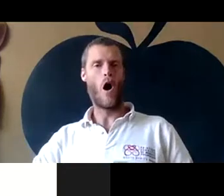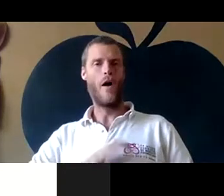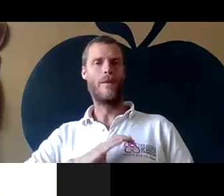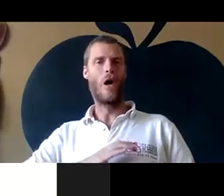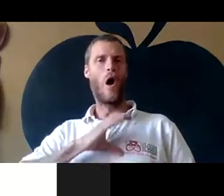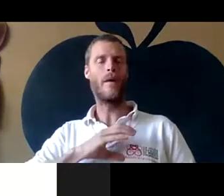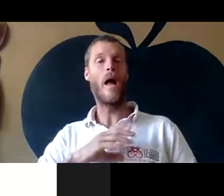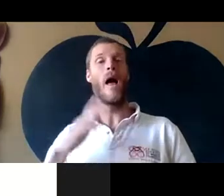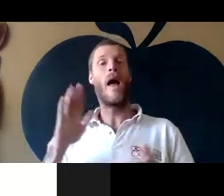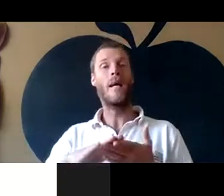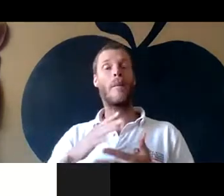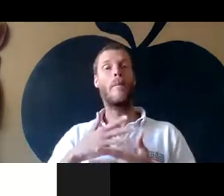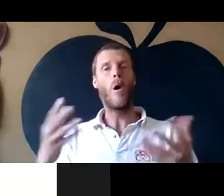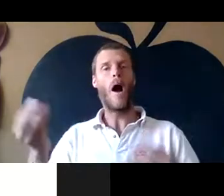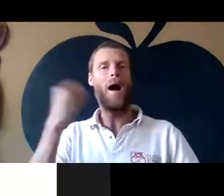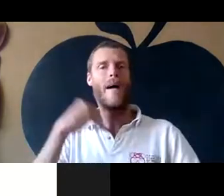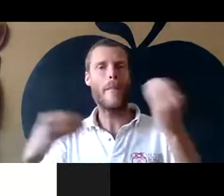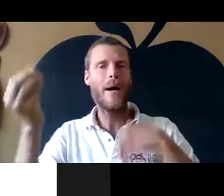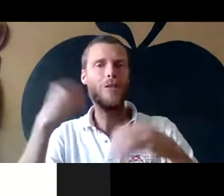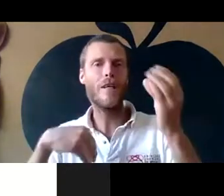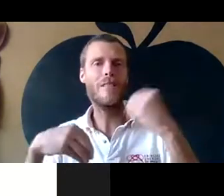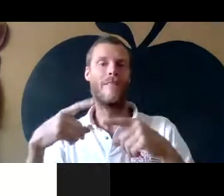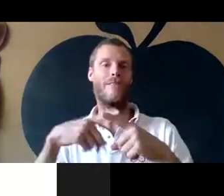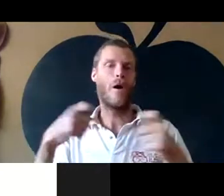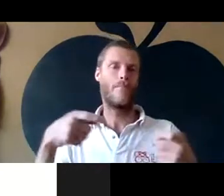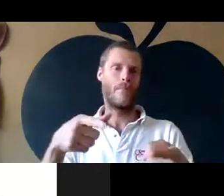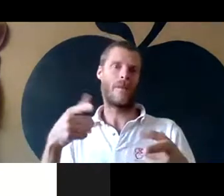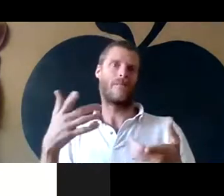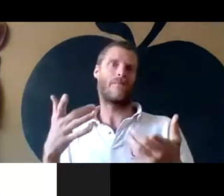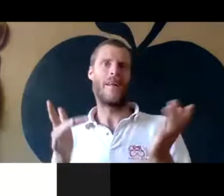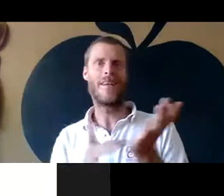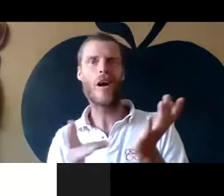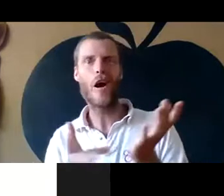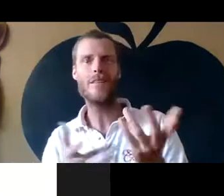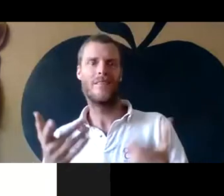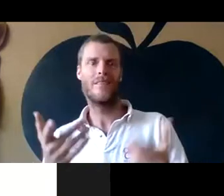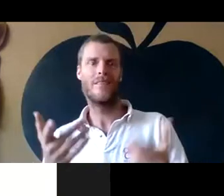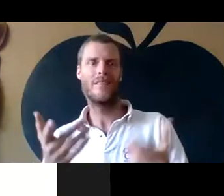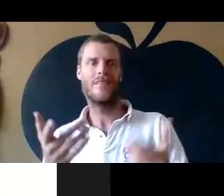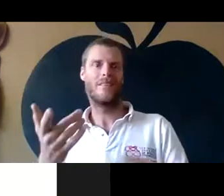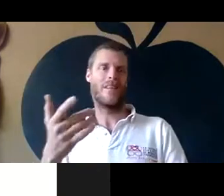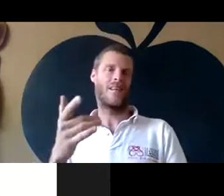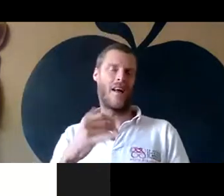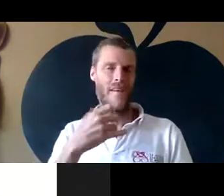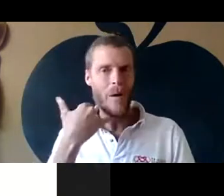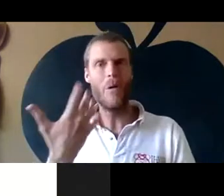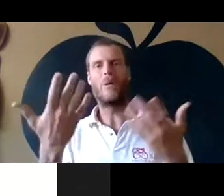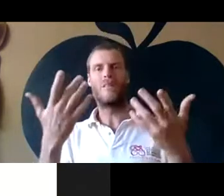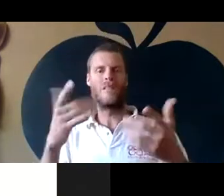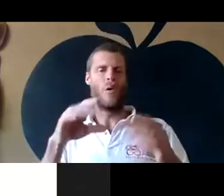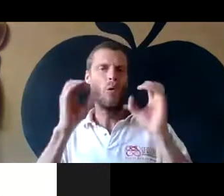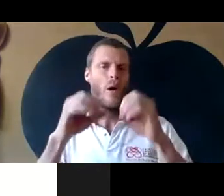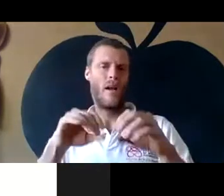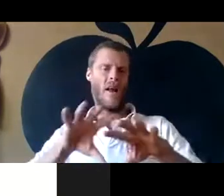Accessibility for deaf people, creates confidence in deaf people. They gain information through